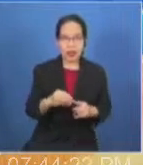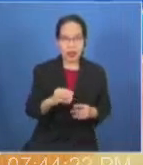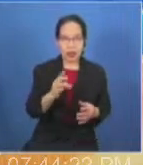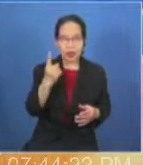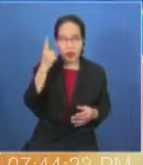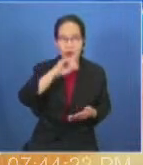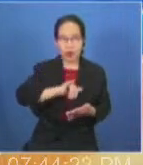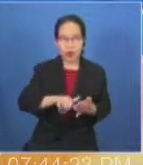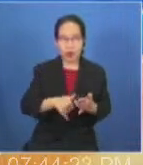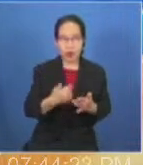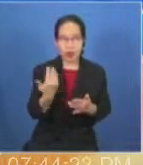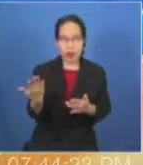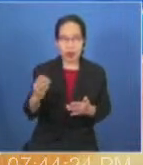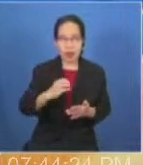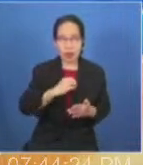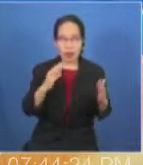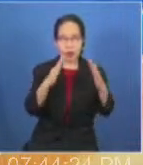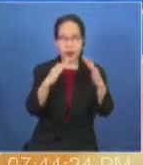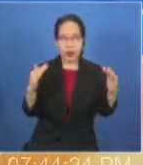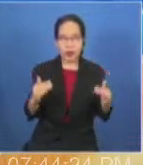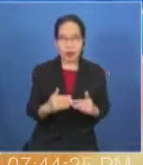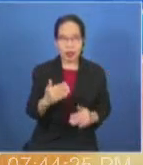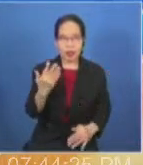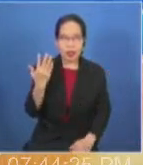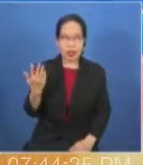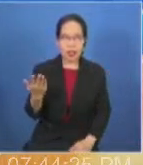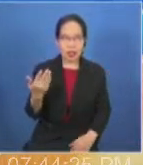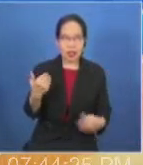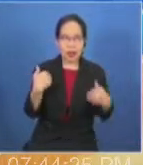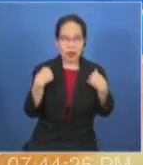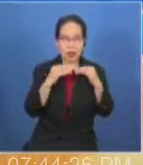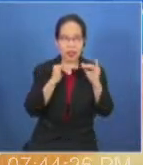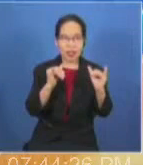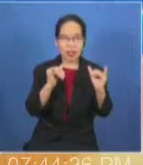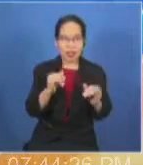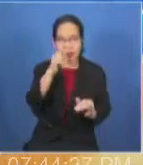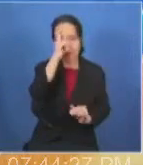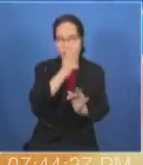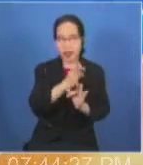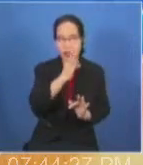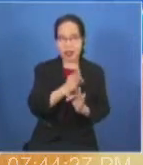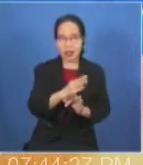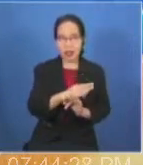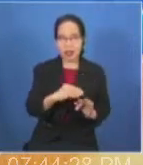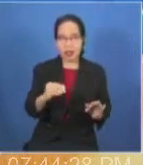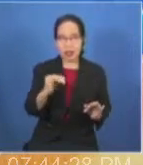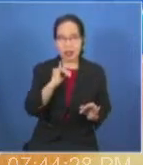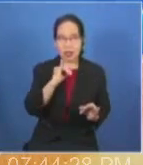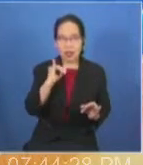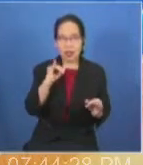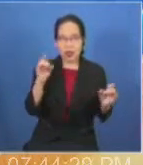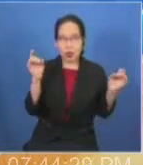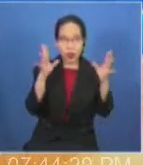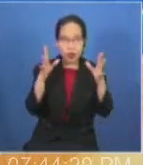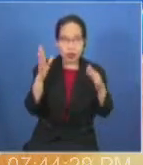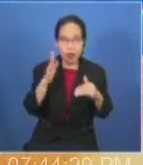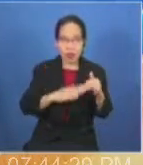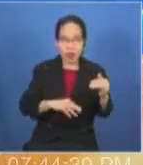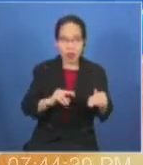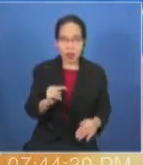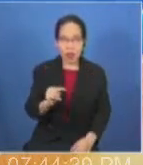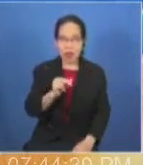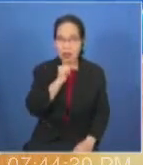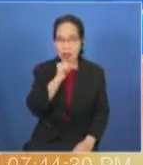and especially for those of his own house, he has denied the faith and is worse